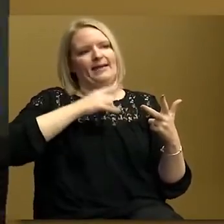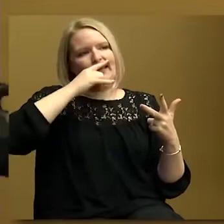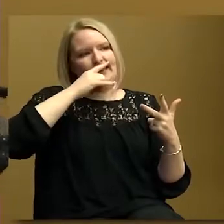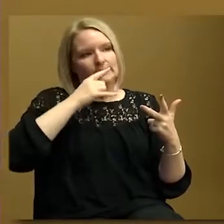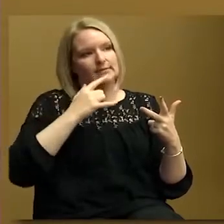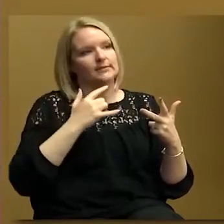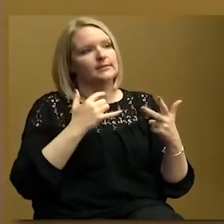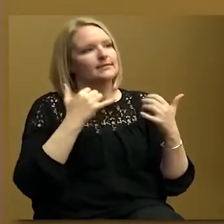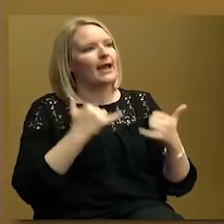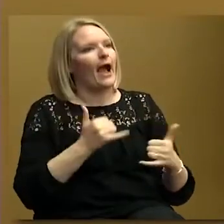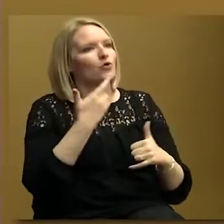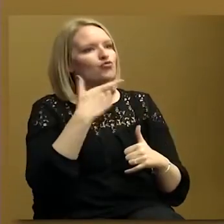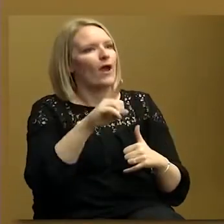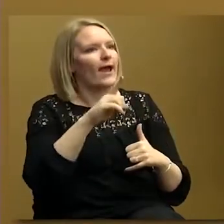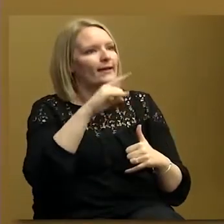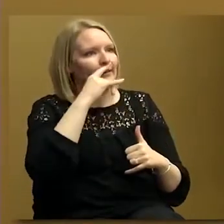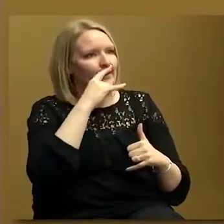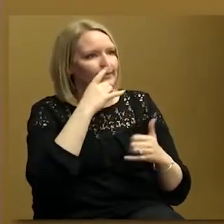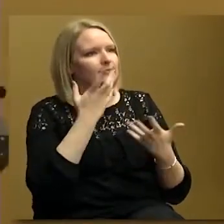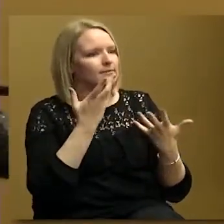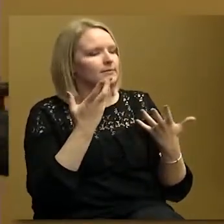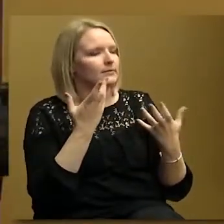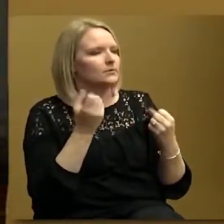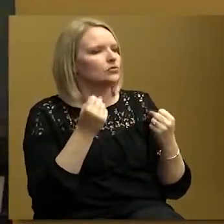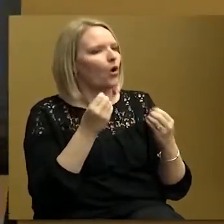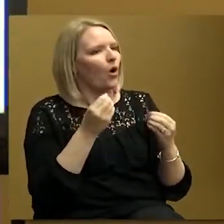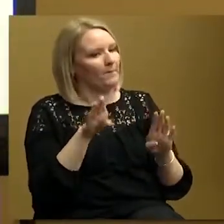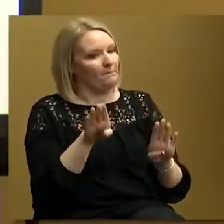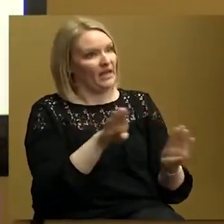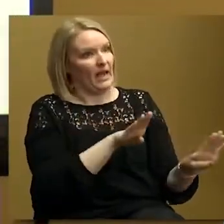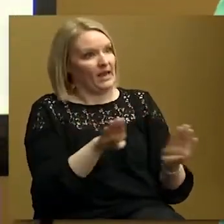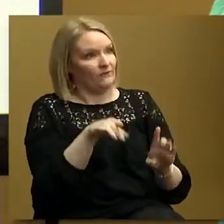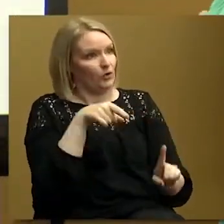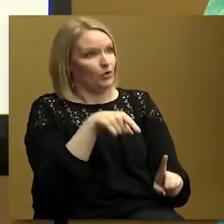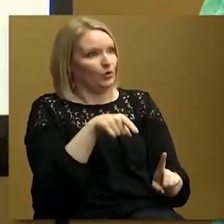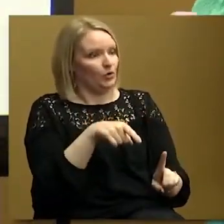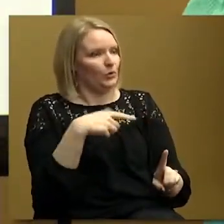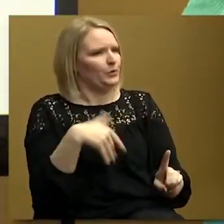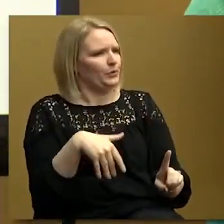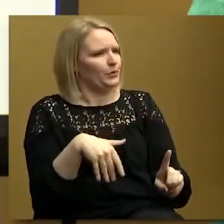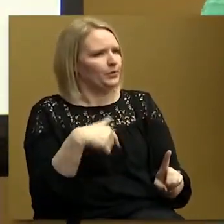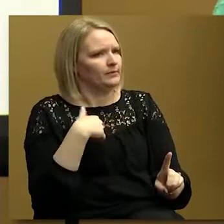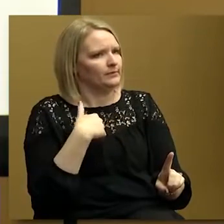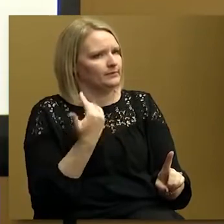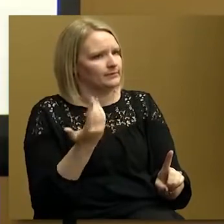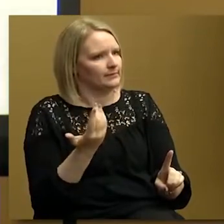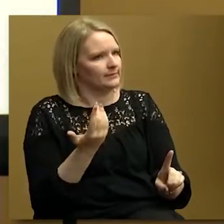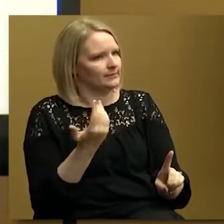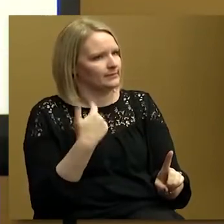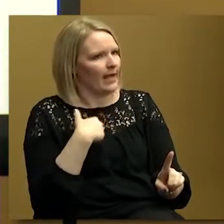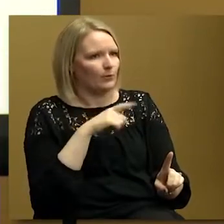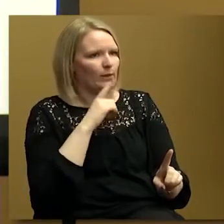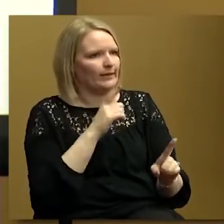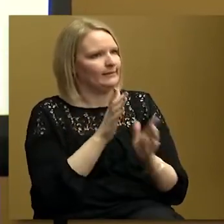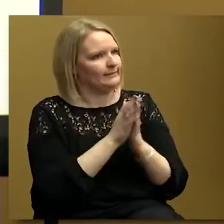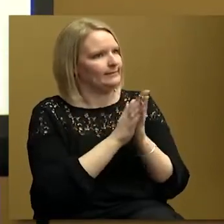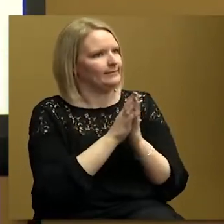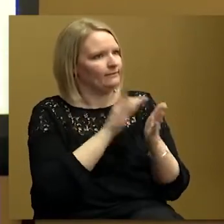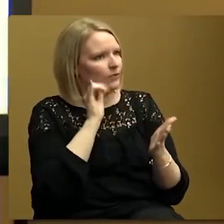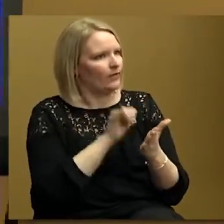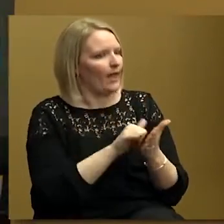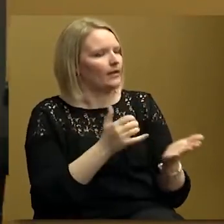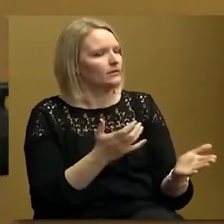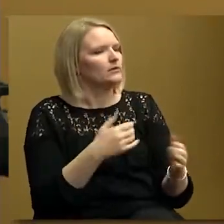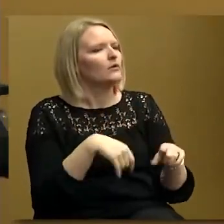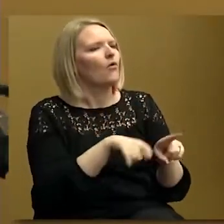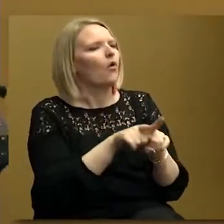now grandkids, my own personal. So, behavior is something that I'm kind of a little bit passionate about. I